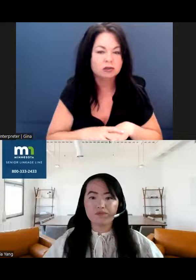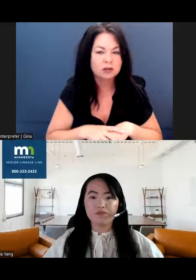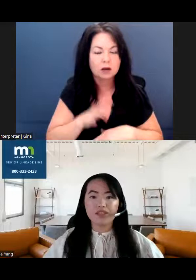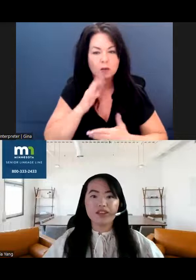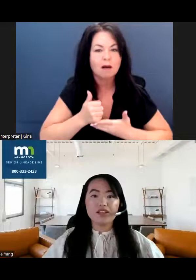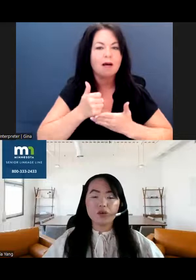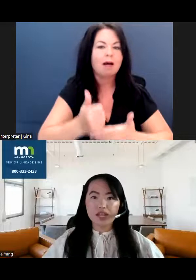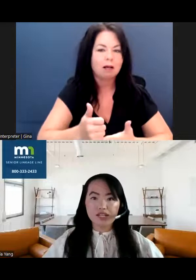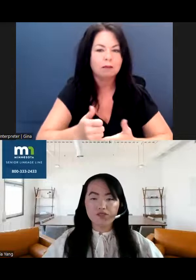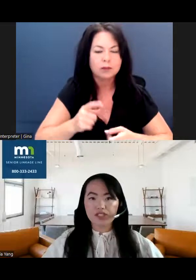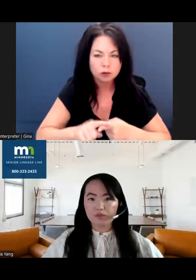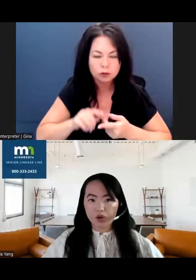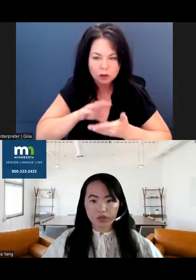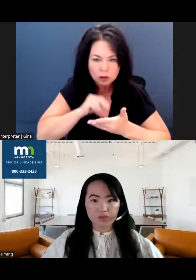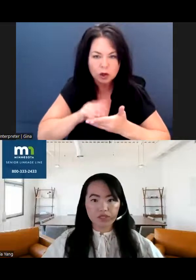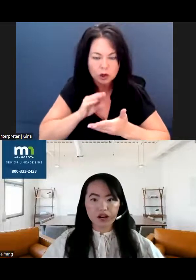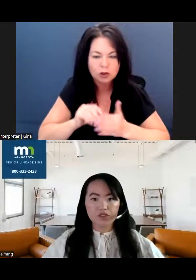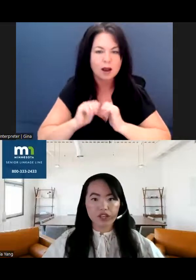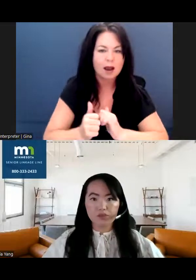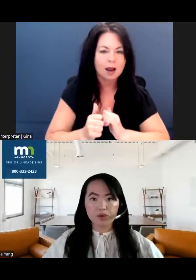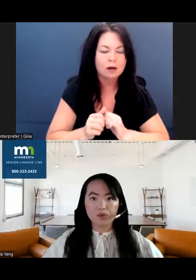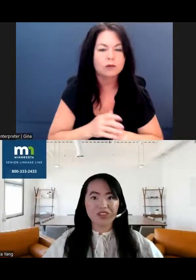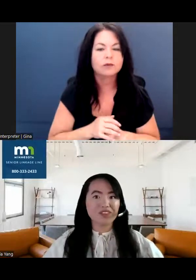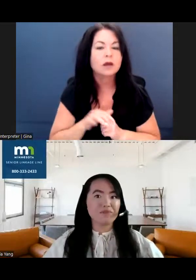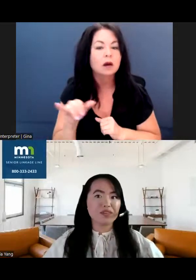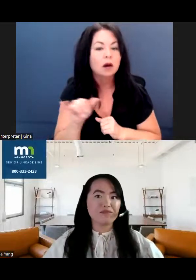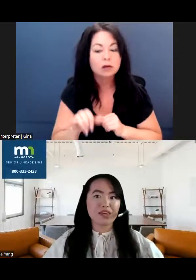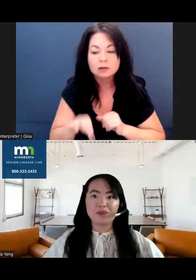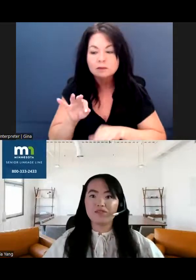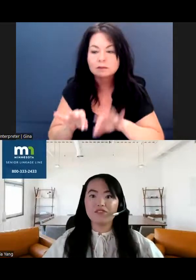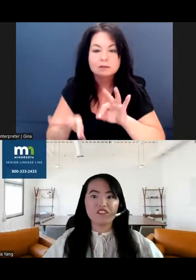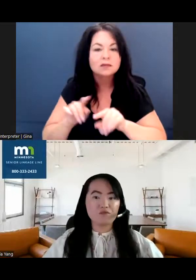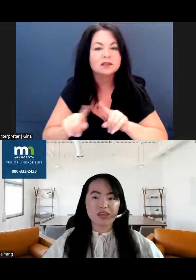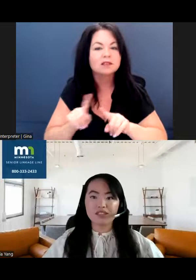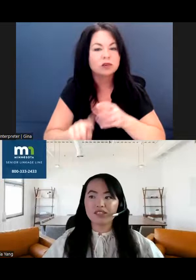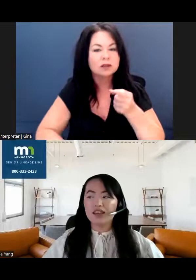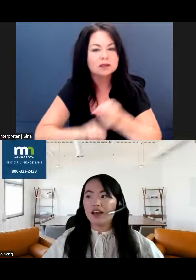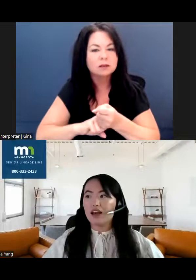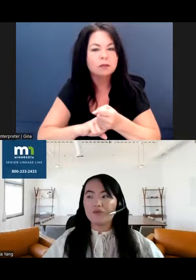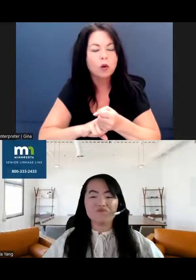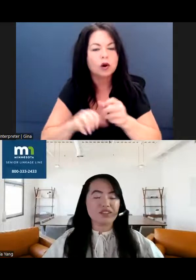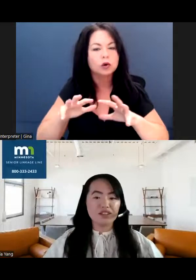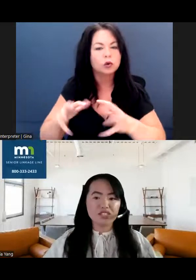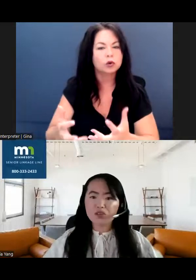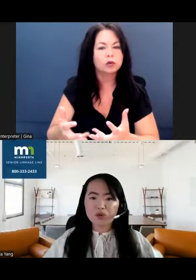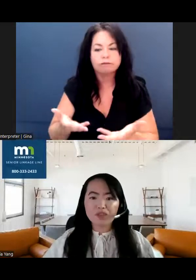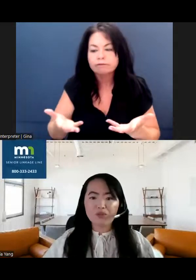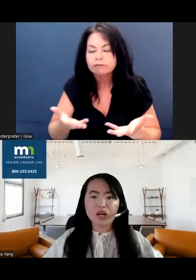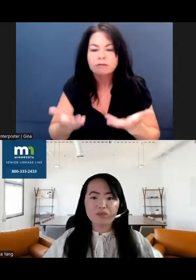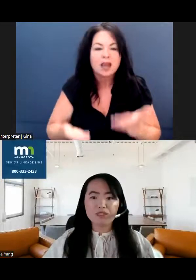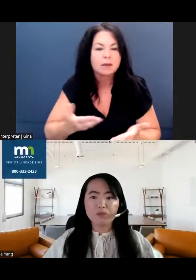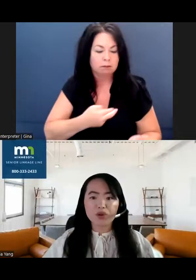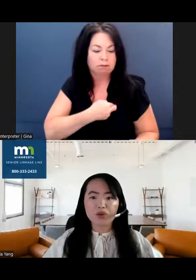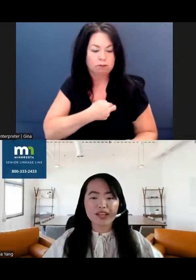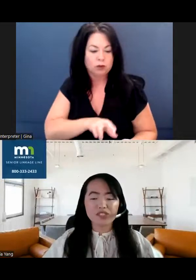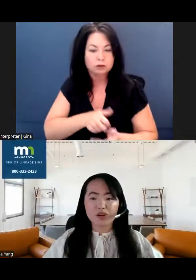care, locating different support groups that are available, whether that may be faith-based, just a group that will